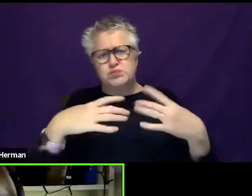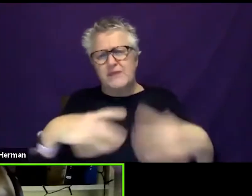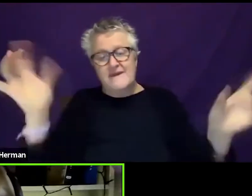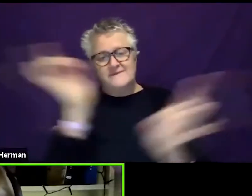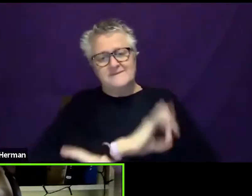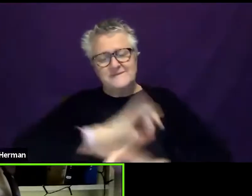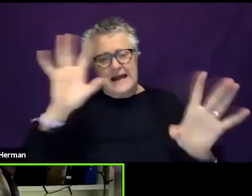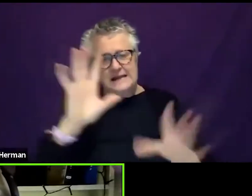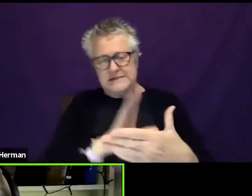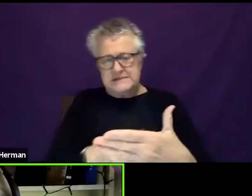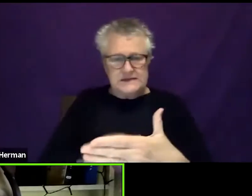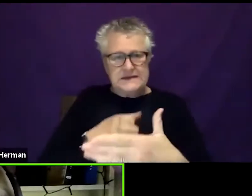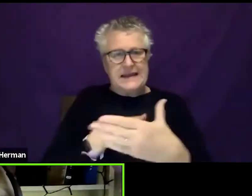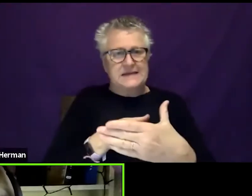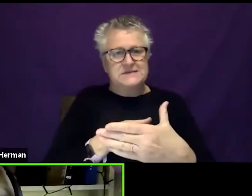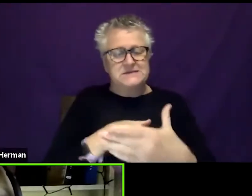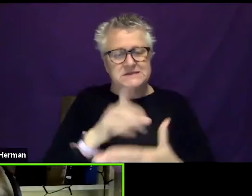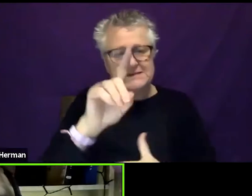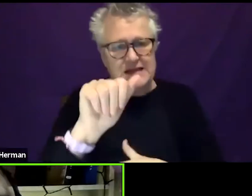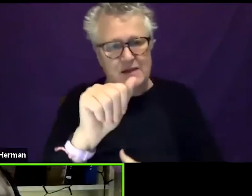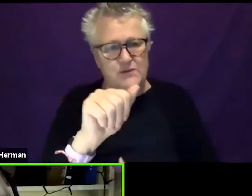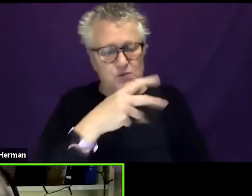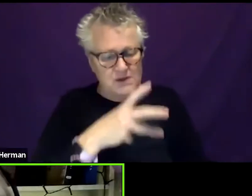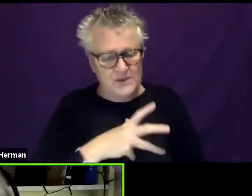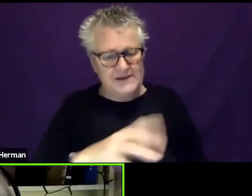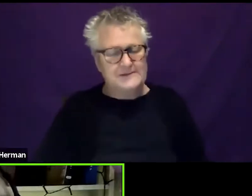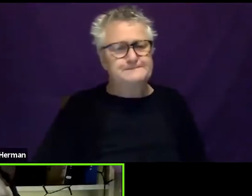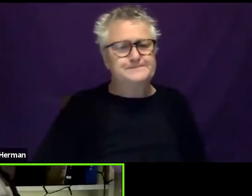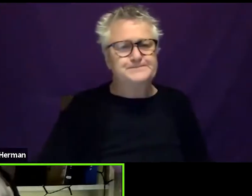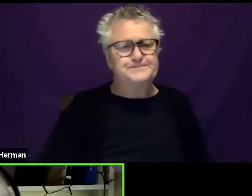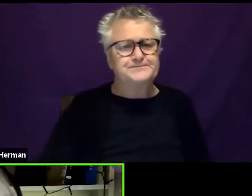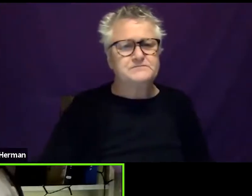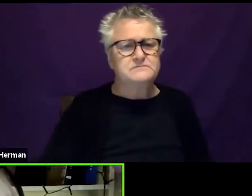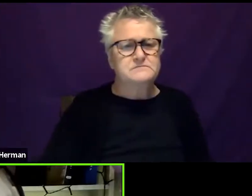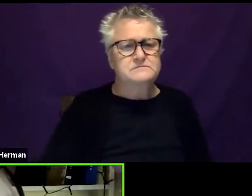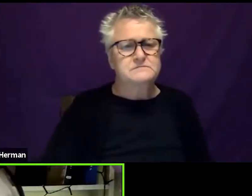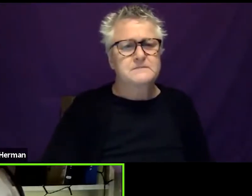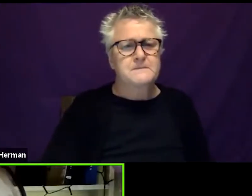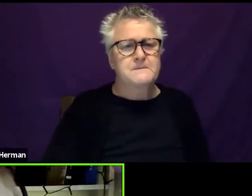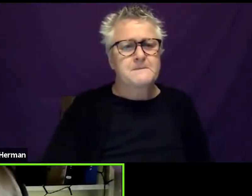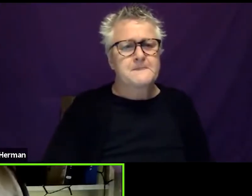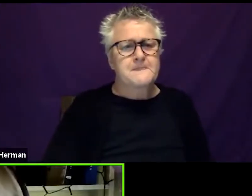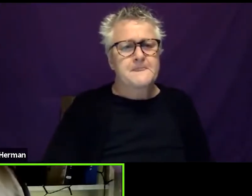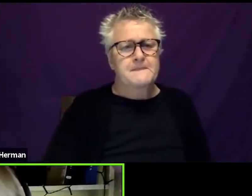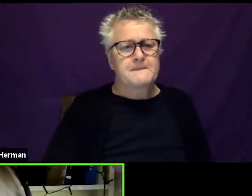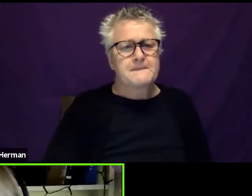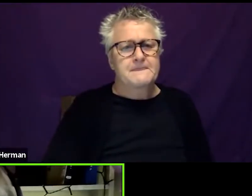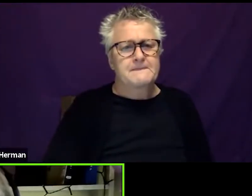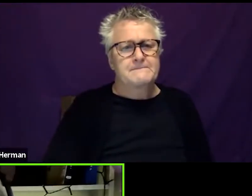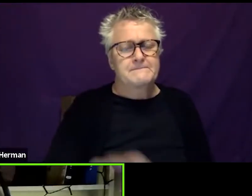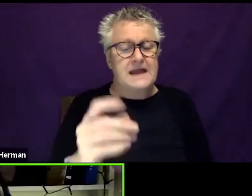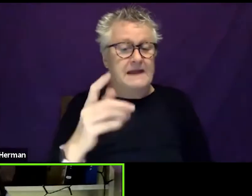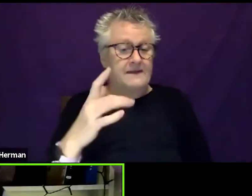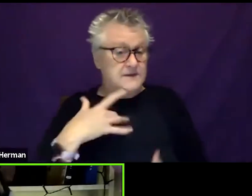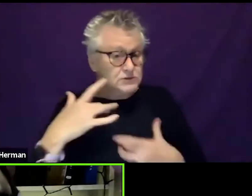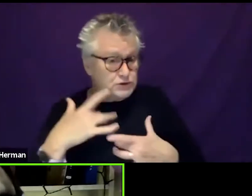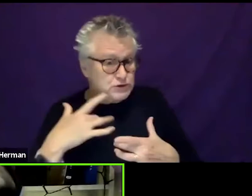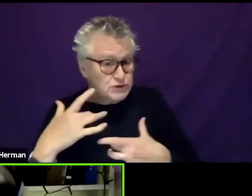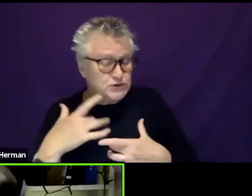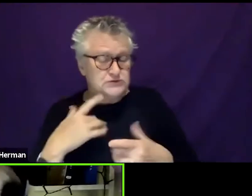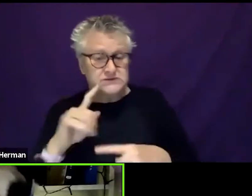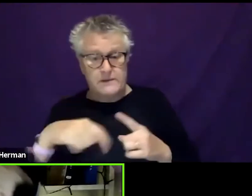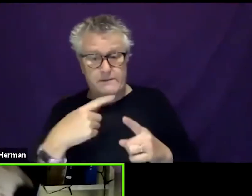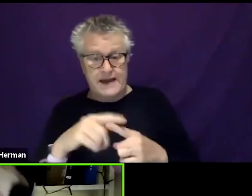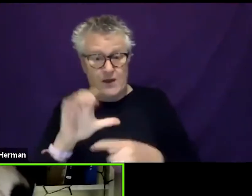the concerns around carer abuse or partner abuse, and how this could feature